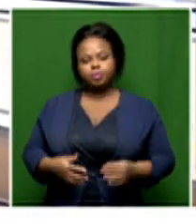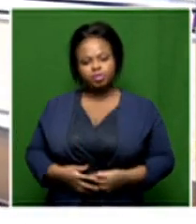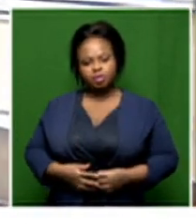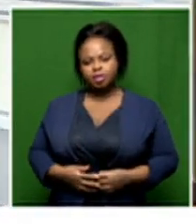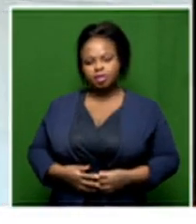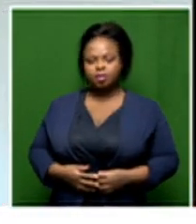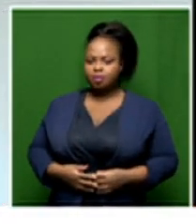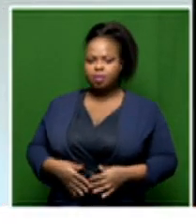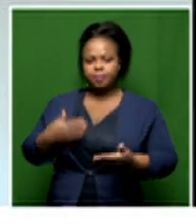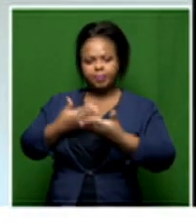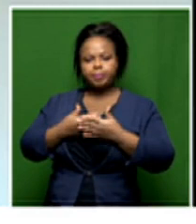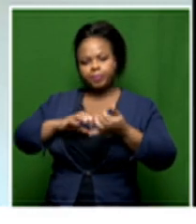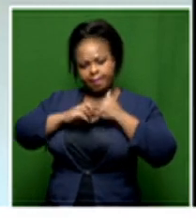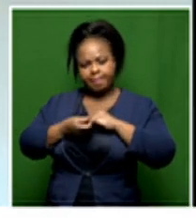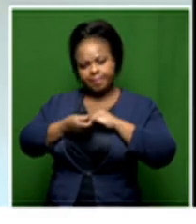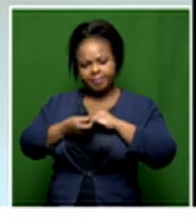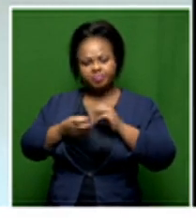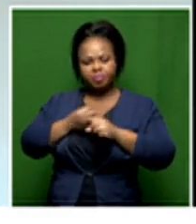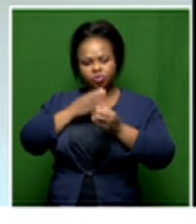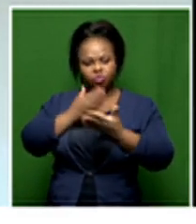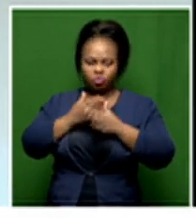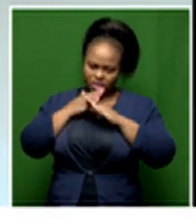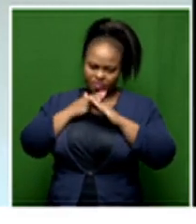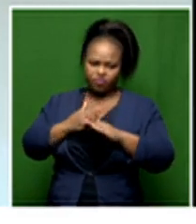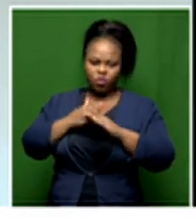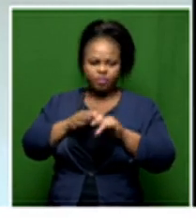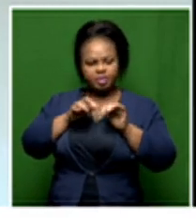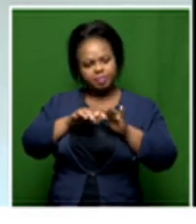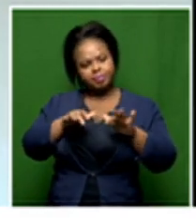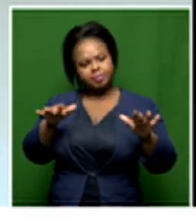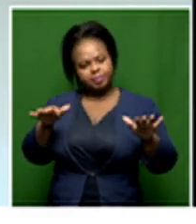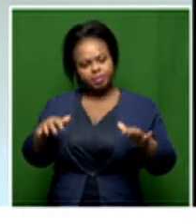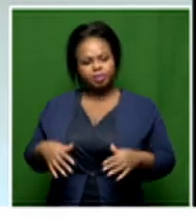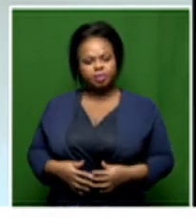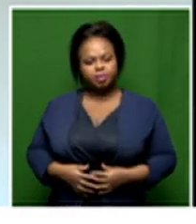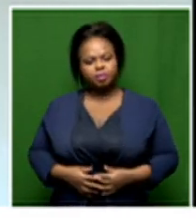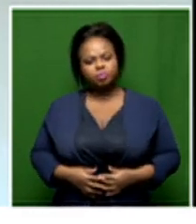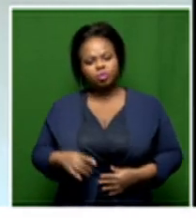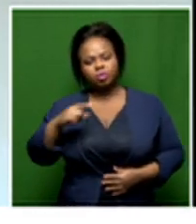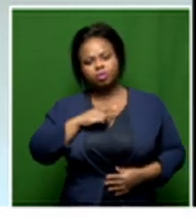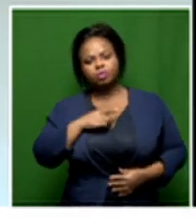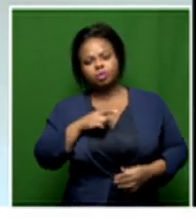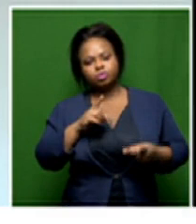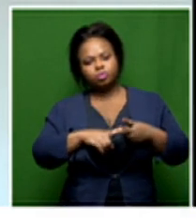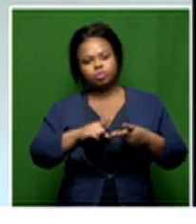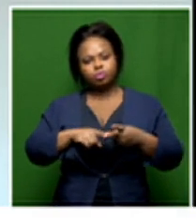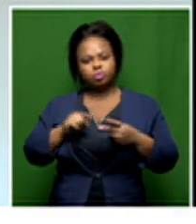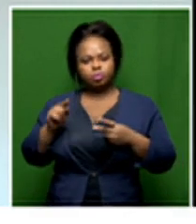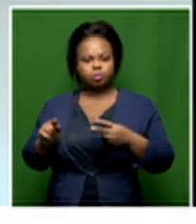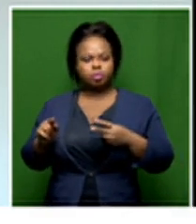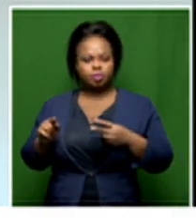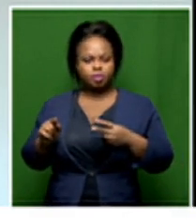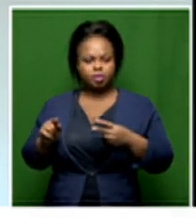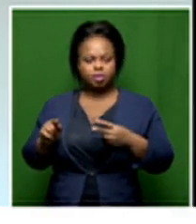can to set boundaries to avoid the spread of the disease. And policies have to be